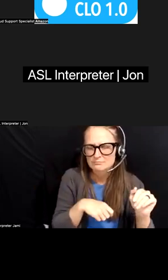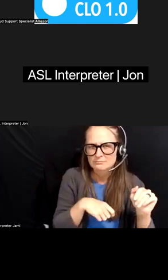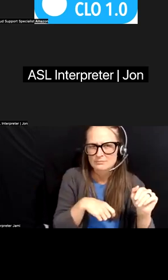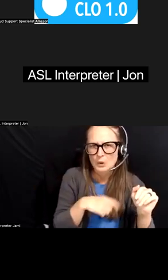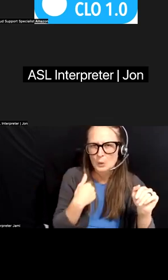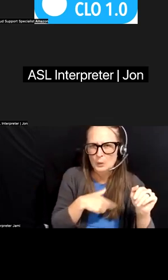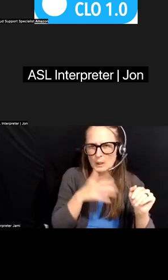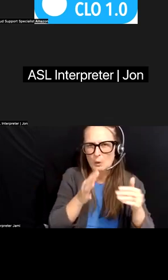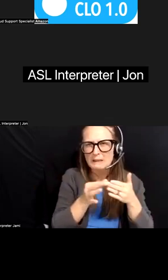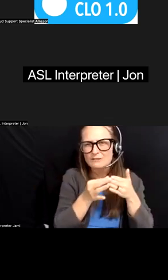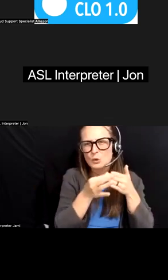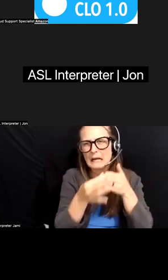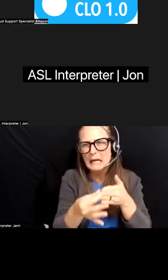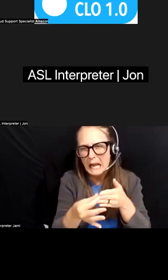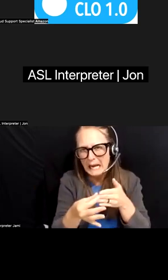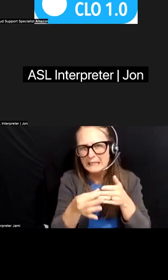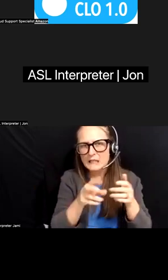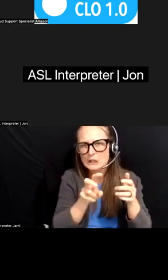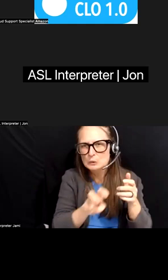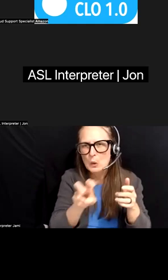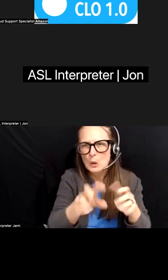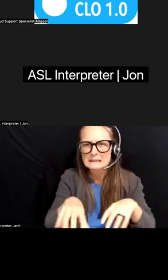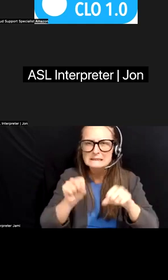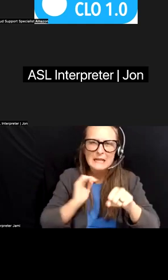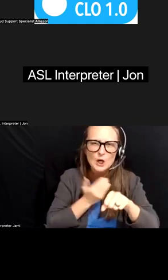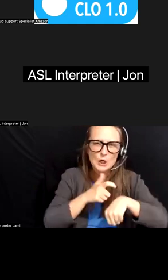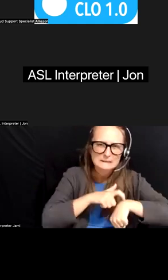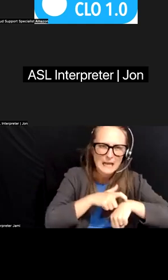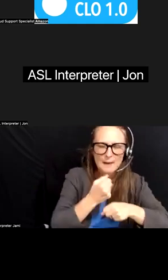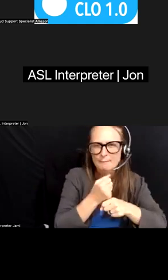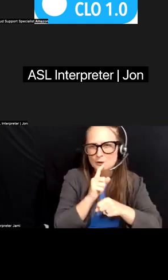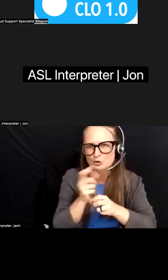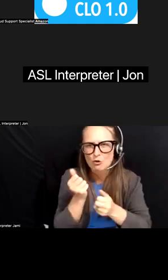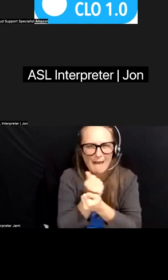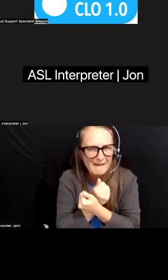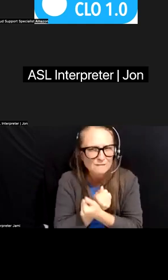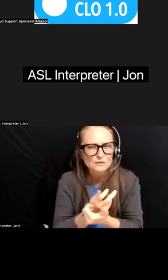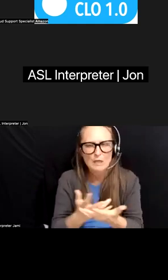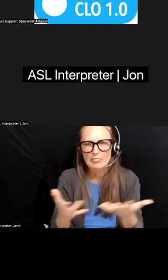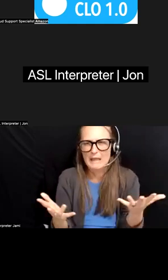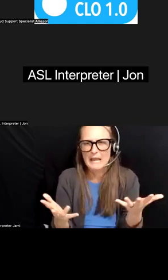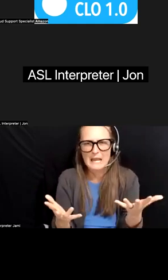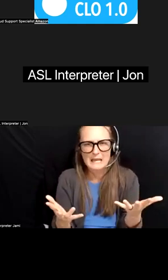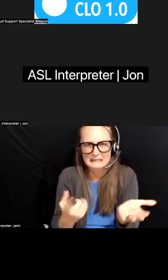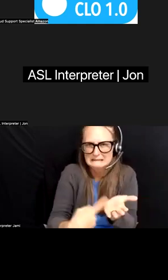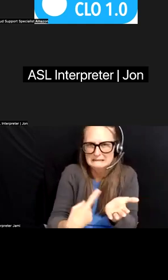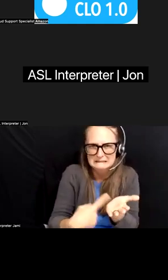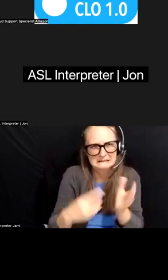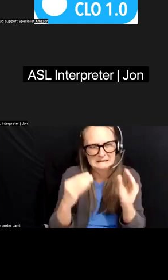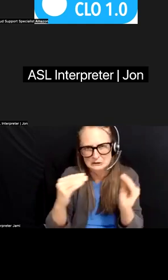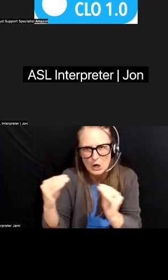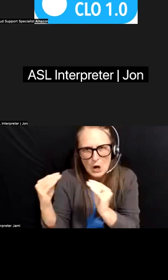guided tour, take our time, make sure everything is covered to the maximum level so that everybody